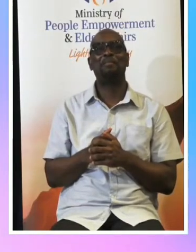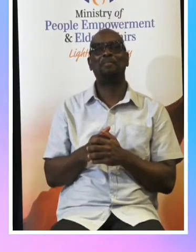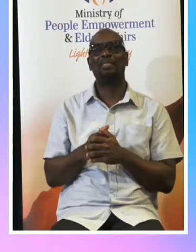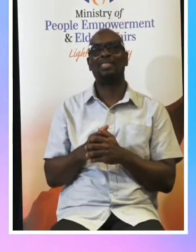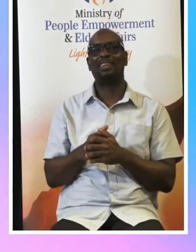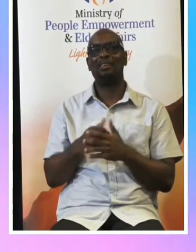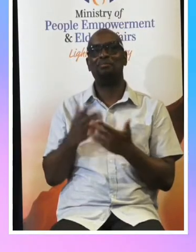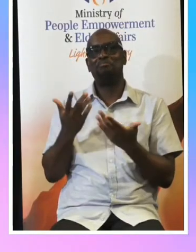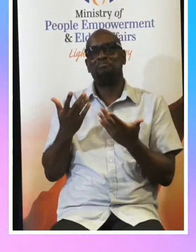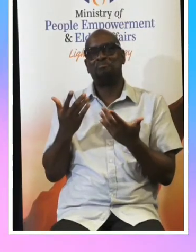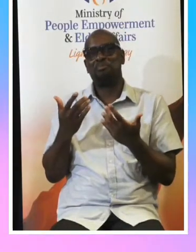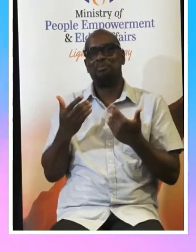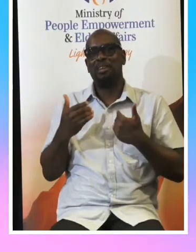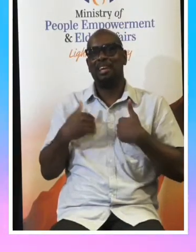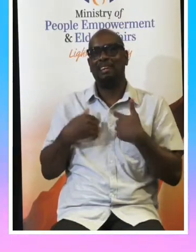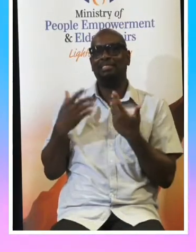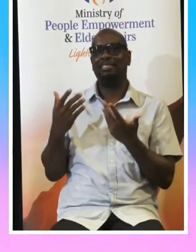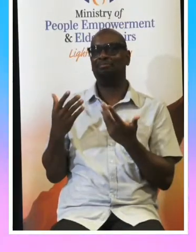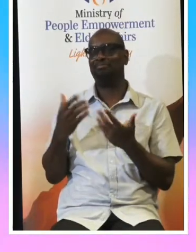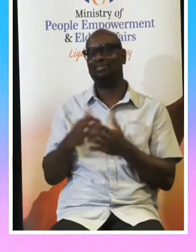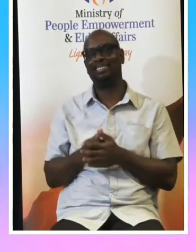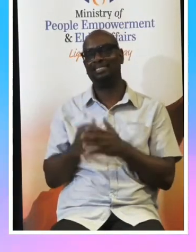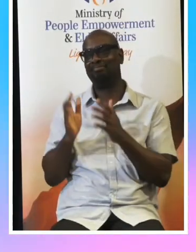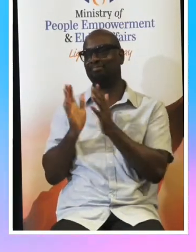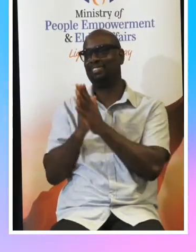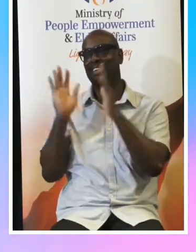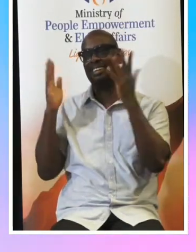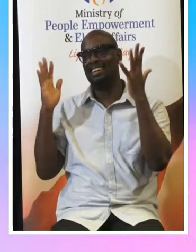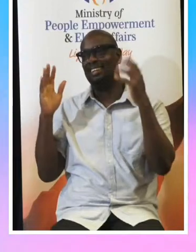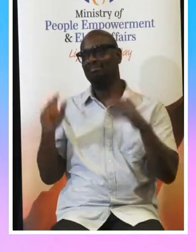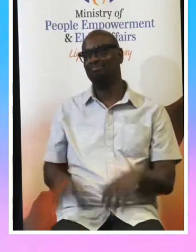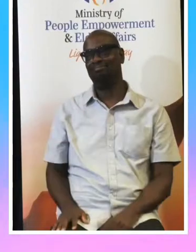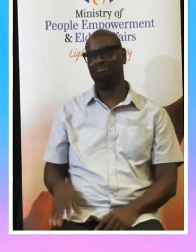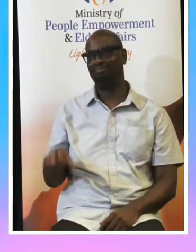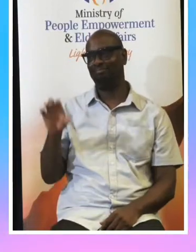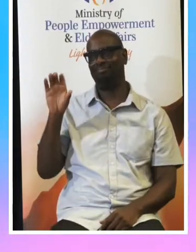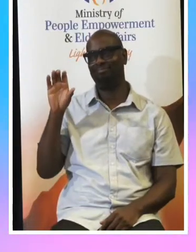You have to give credit to Commemere, especially